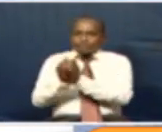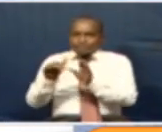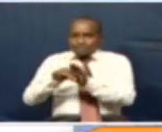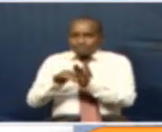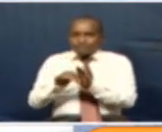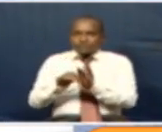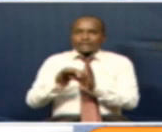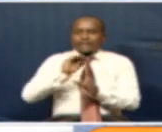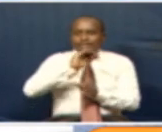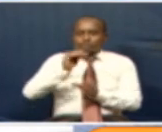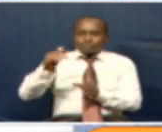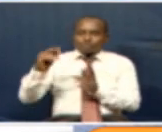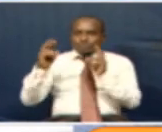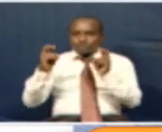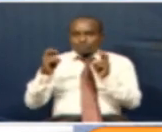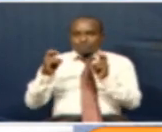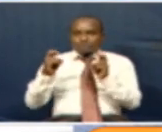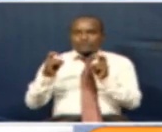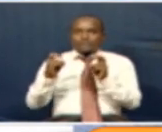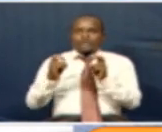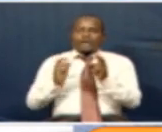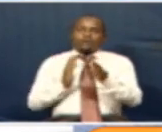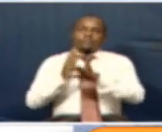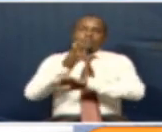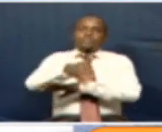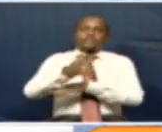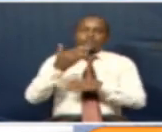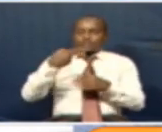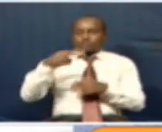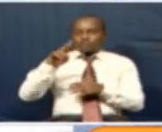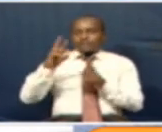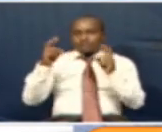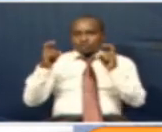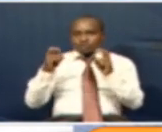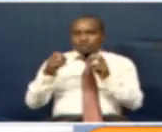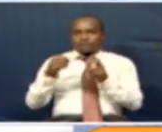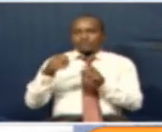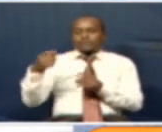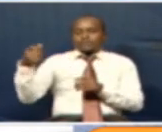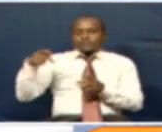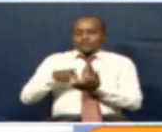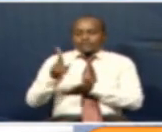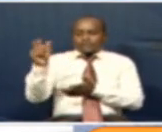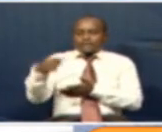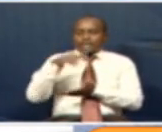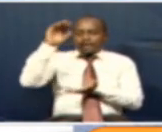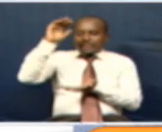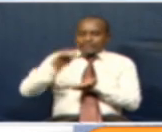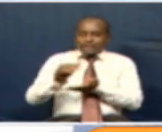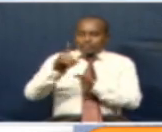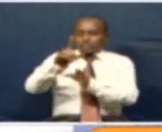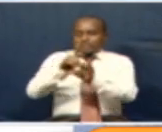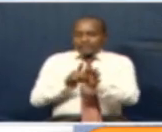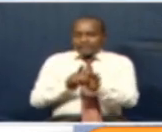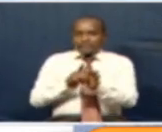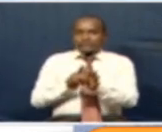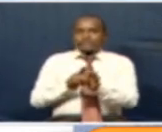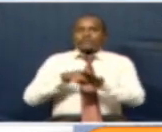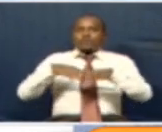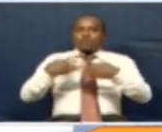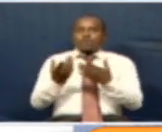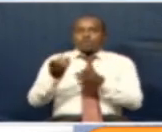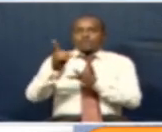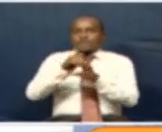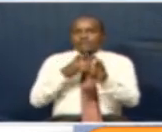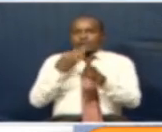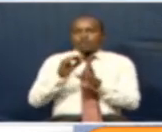surpassed a merit in human resource management. Dr. Ngani says salary reductions, delays in non-remittance, or delay of